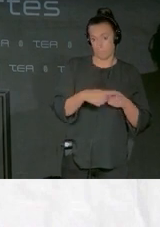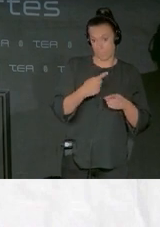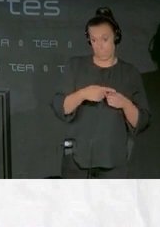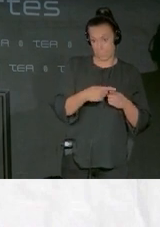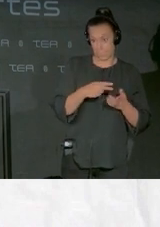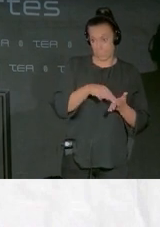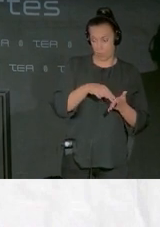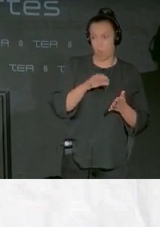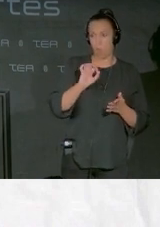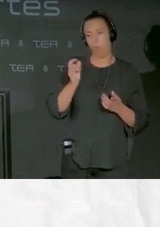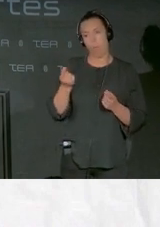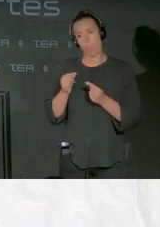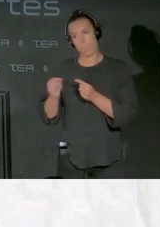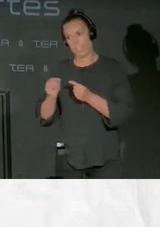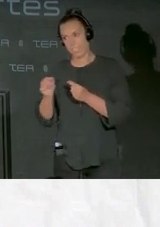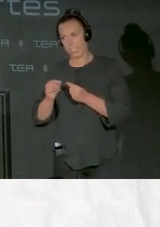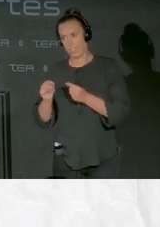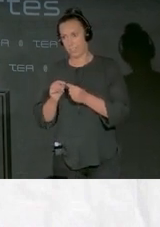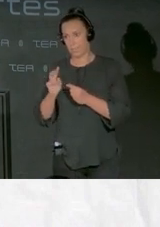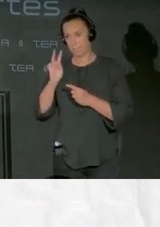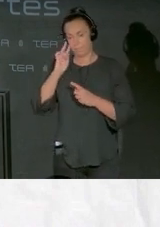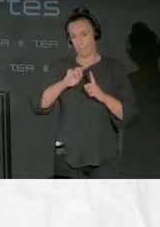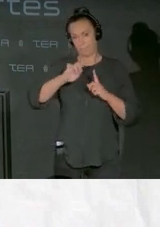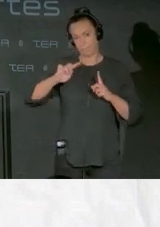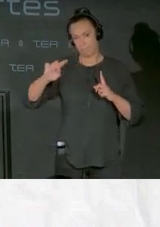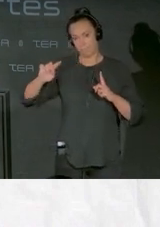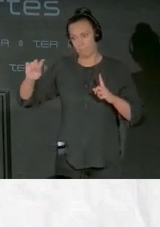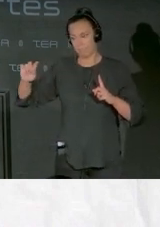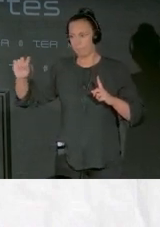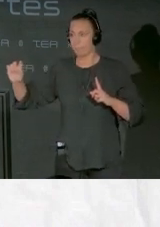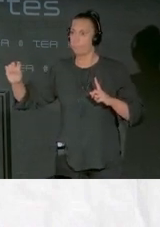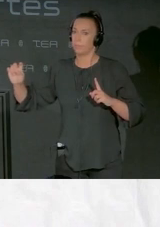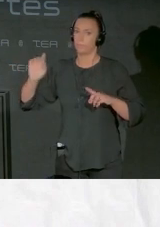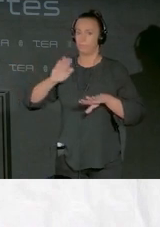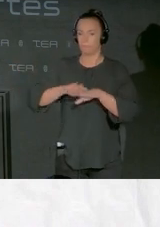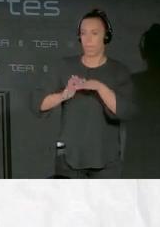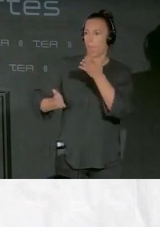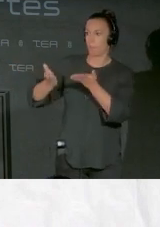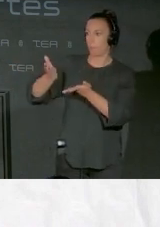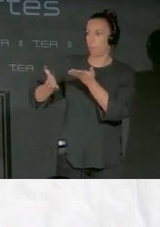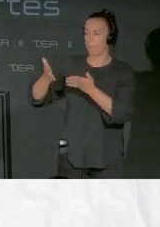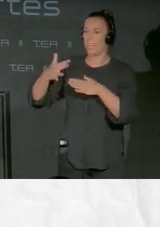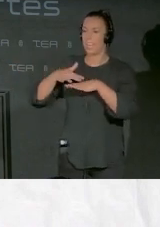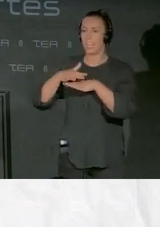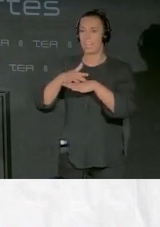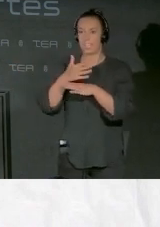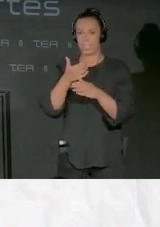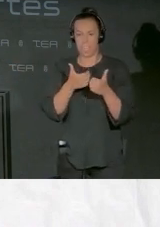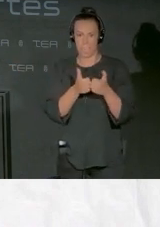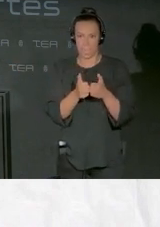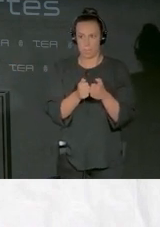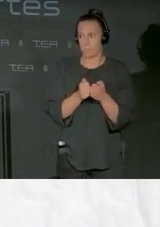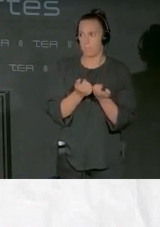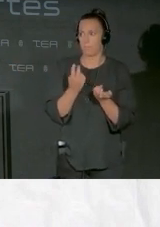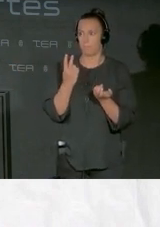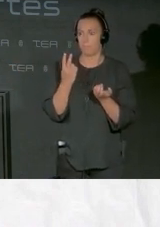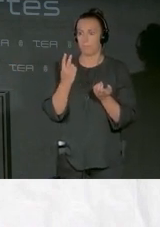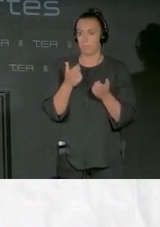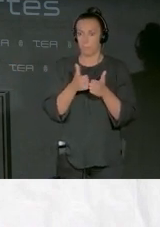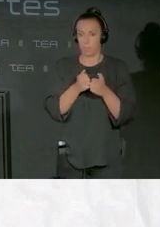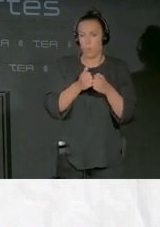growth of cloud gaming, the growth of gaming networks, which is PS Plus, Xbox Live, and this